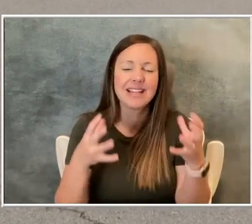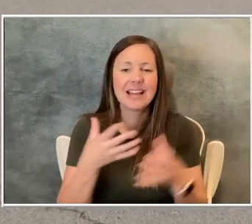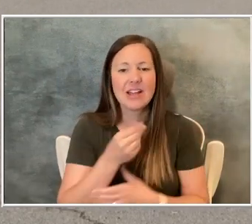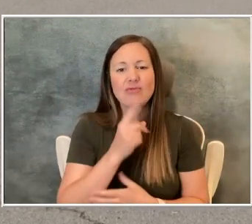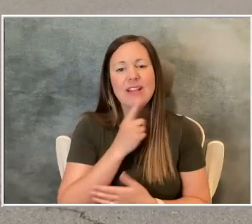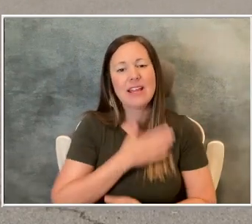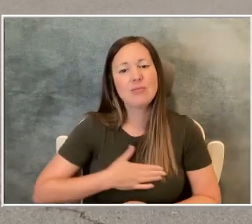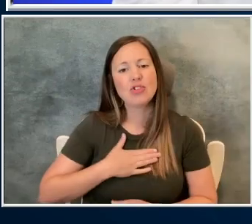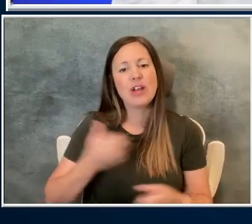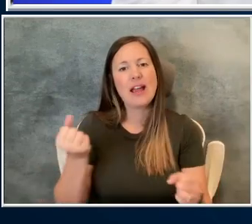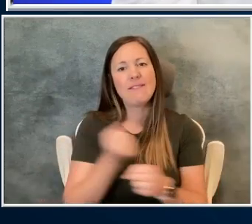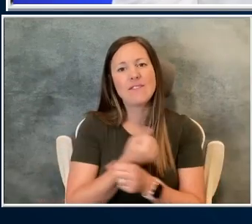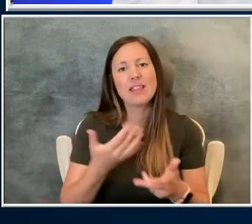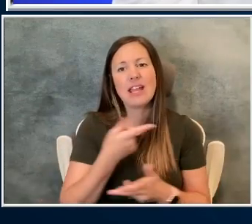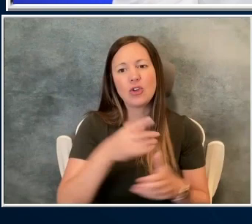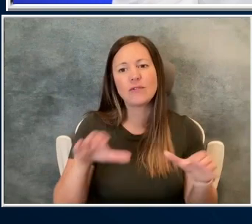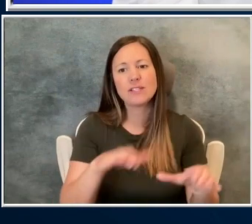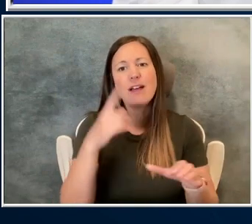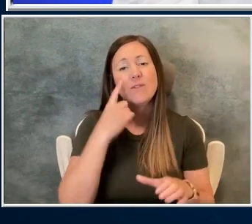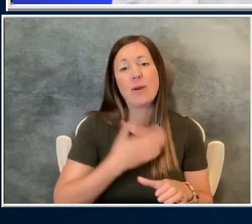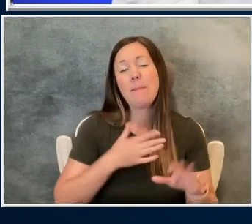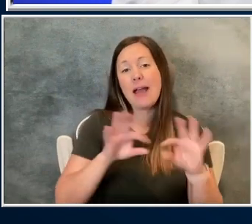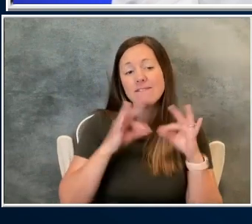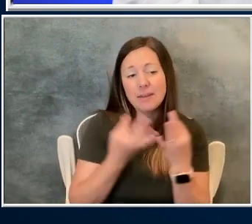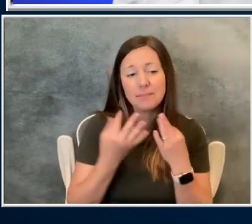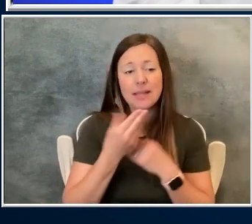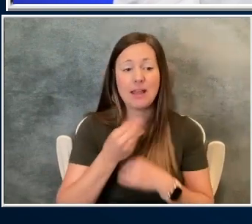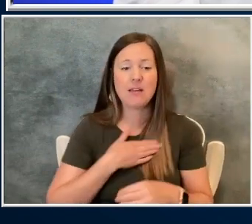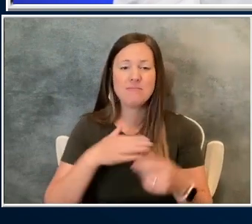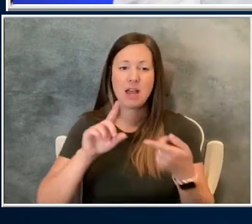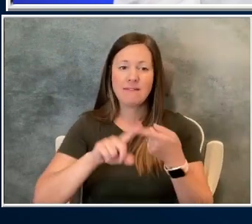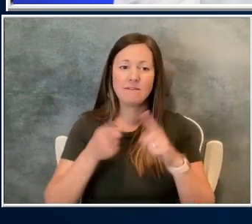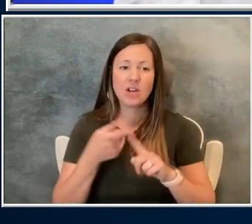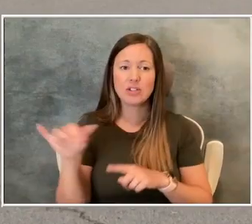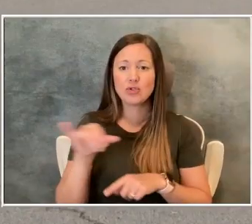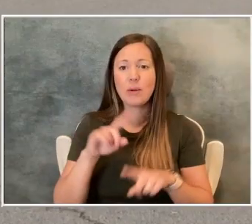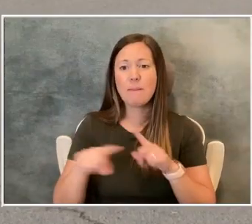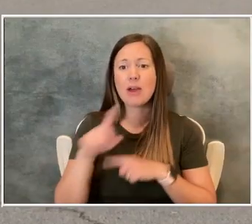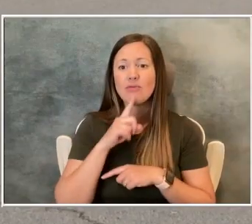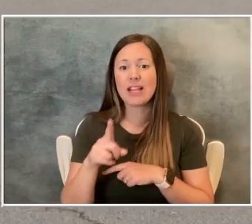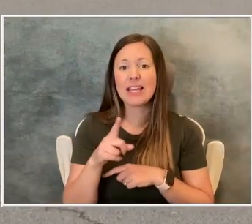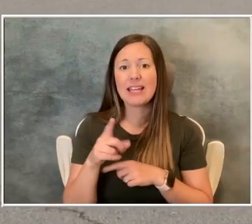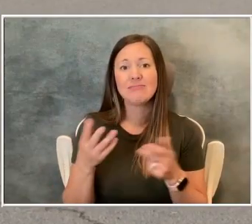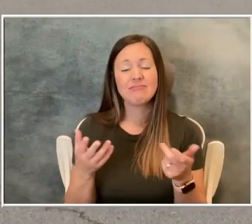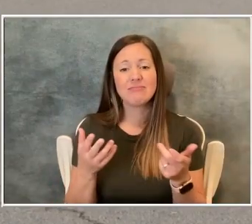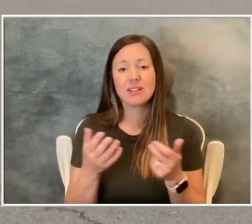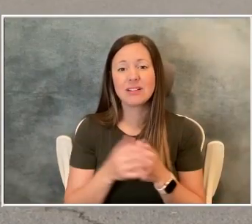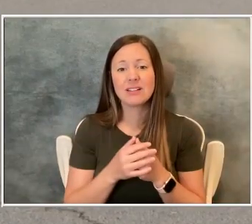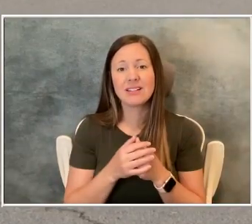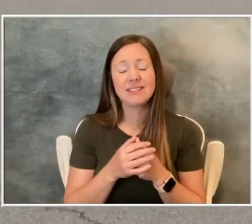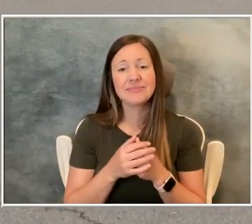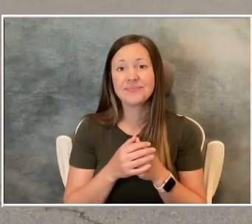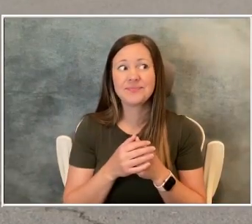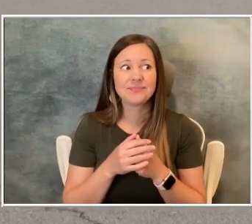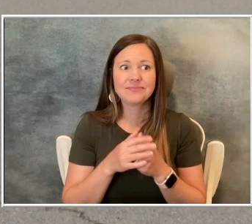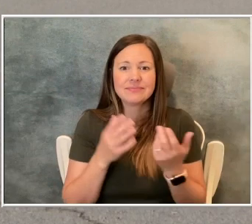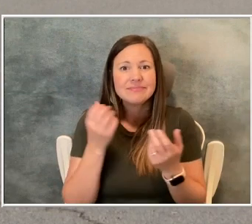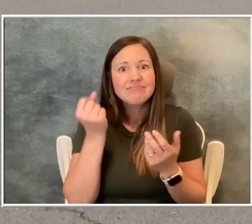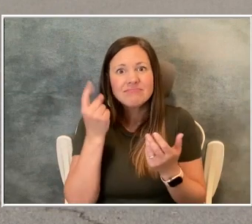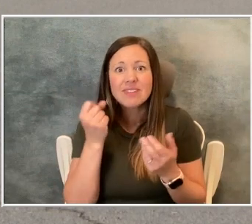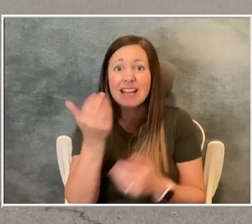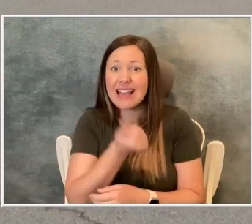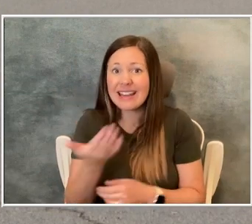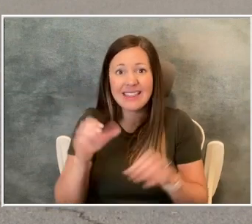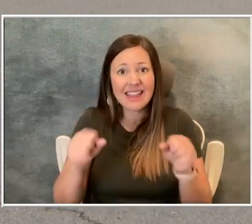my family and my friends around me. But just take away that, you know, anything can happen to you. We never know where we're going to